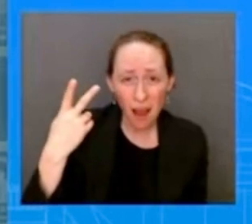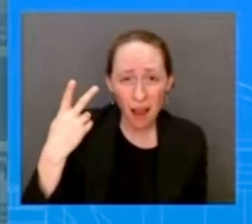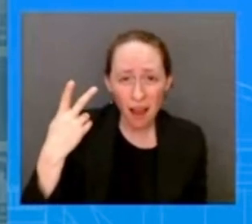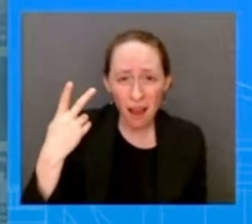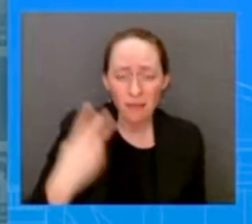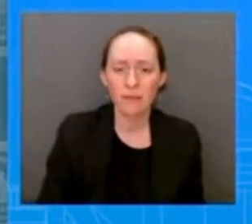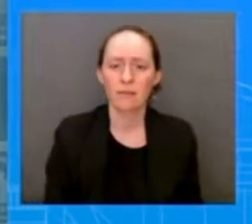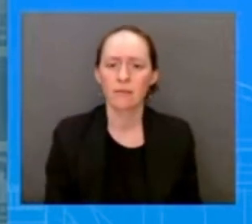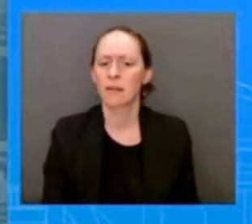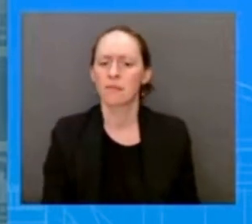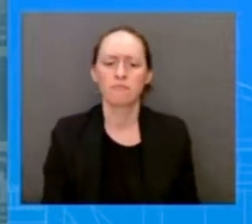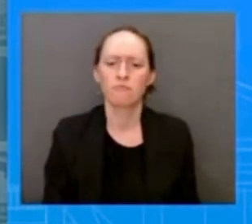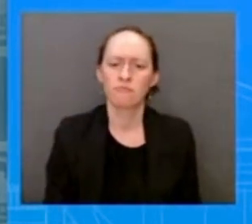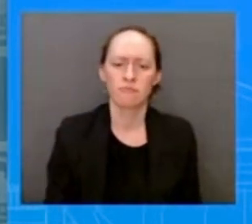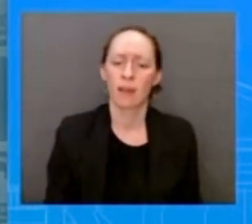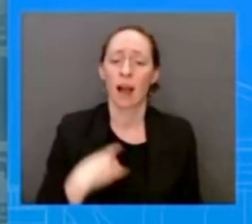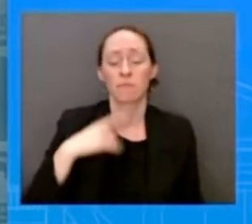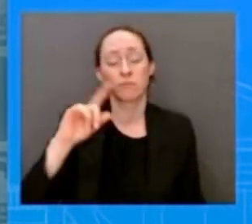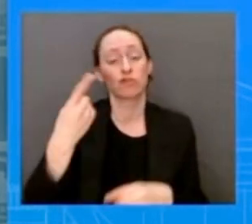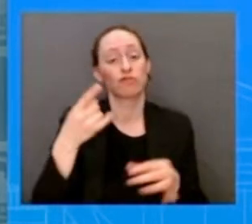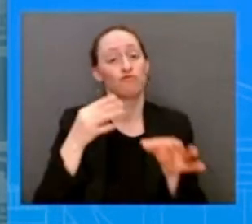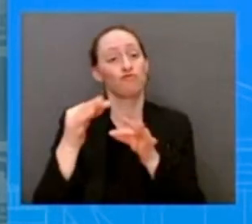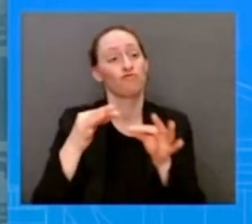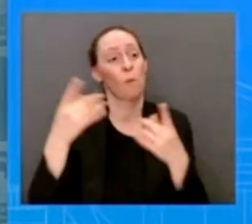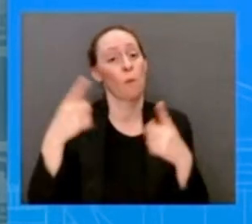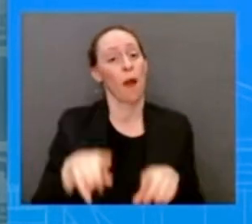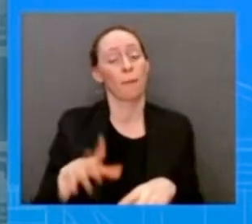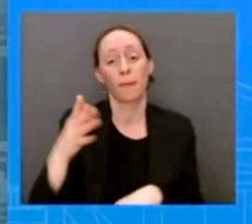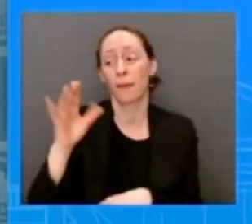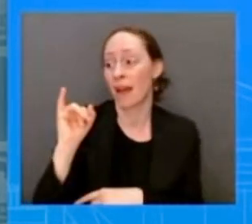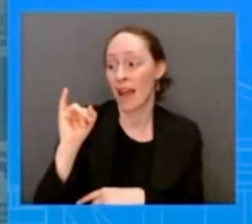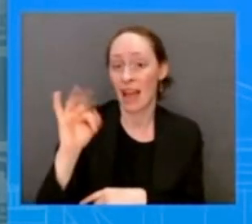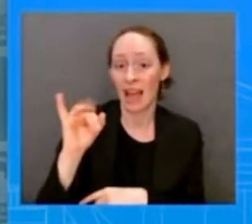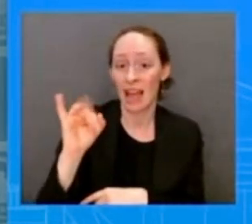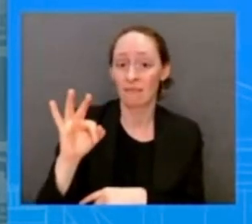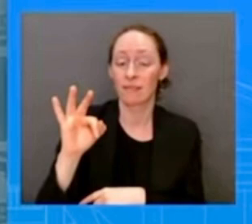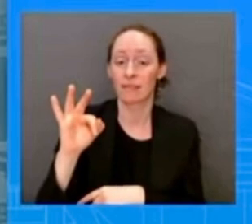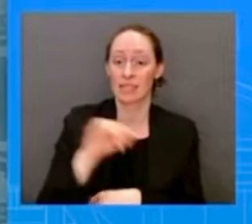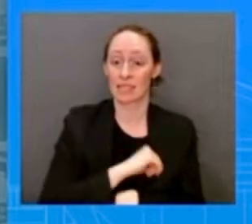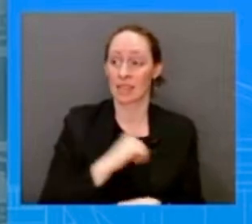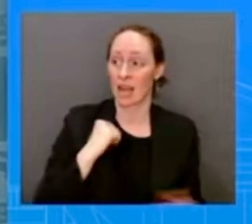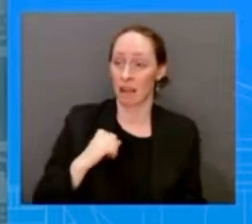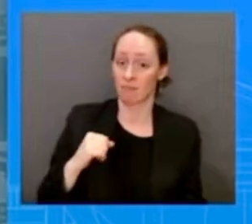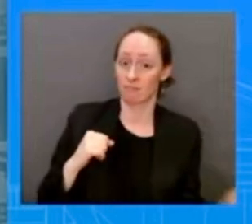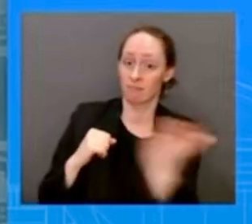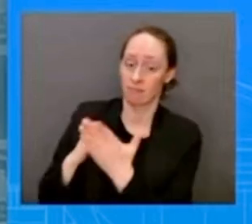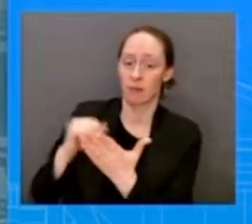going to be coming before him, and he's going to sign it. All right. Thanks, everybody. Thank you.